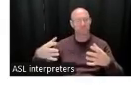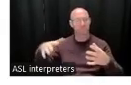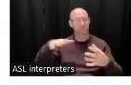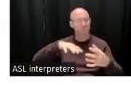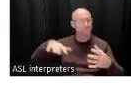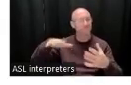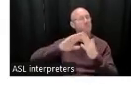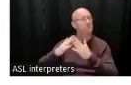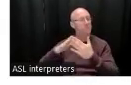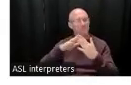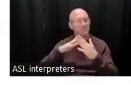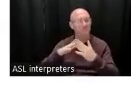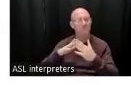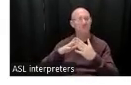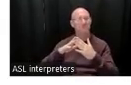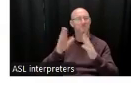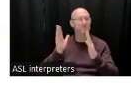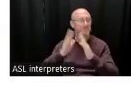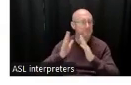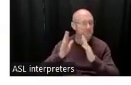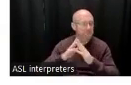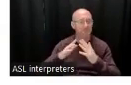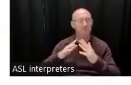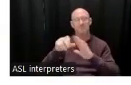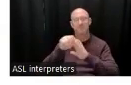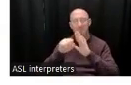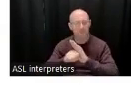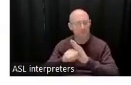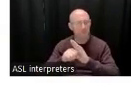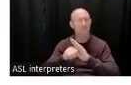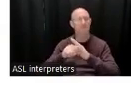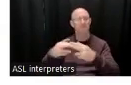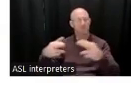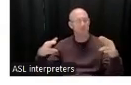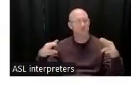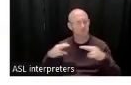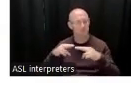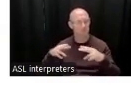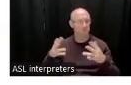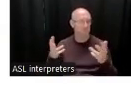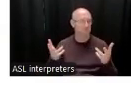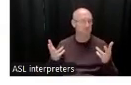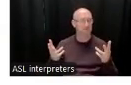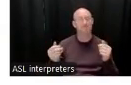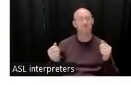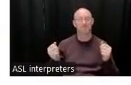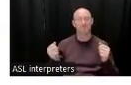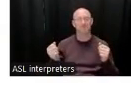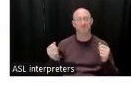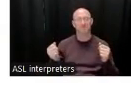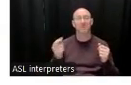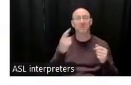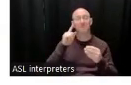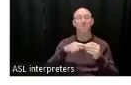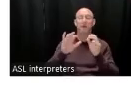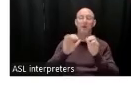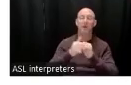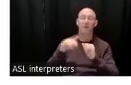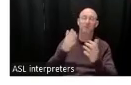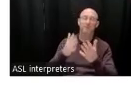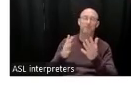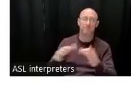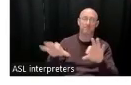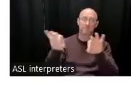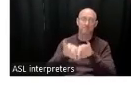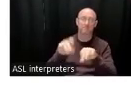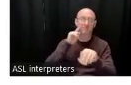a community, a city, or a state, or a region, and think about how that might be relevant to